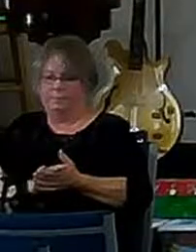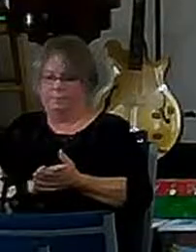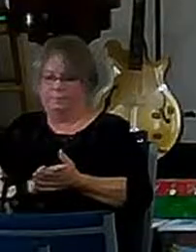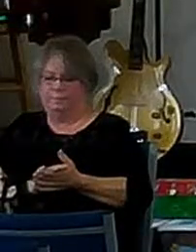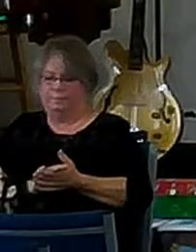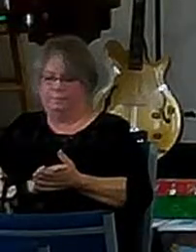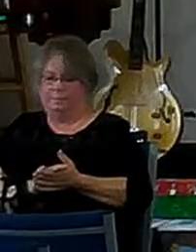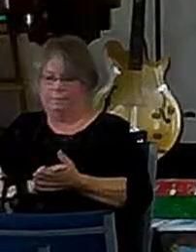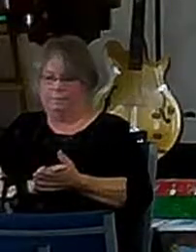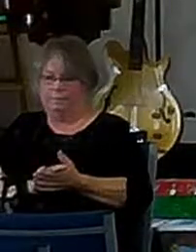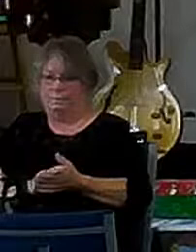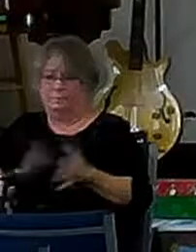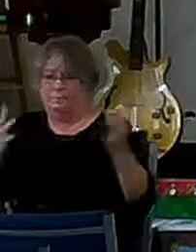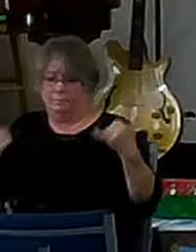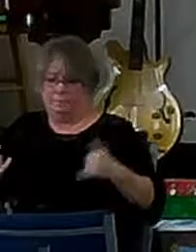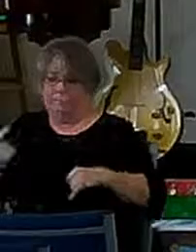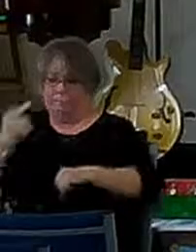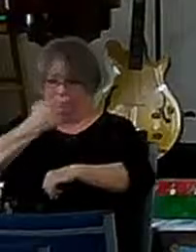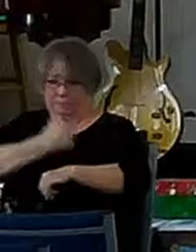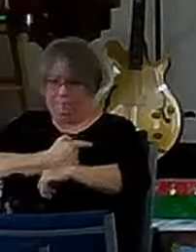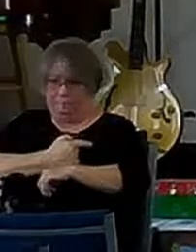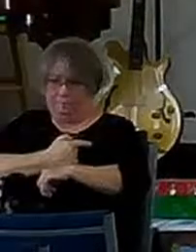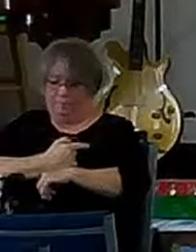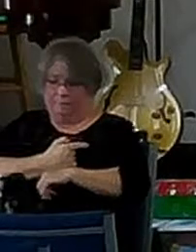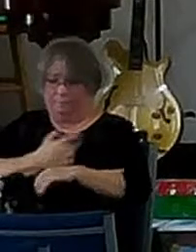shoulders with them all the time.